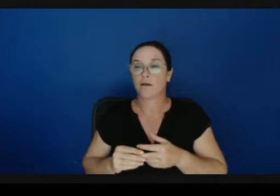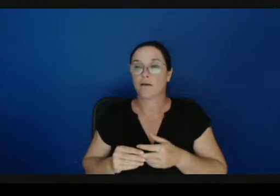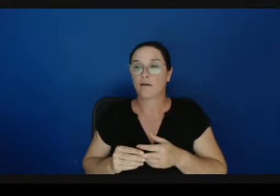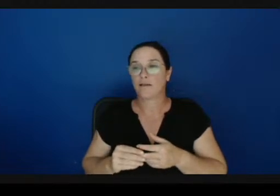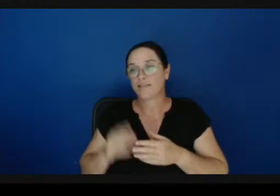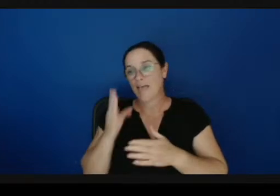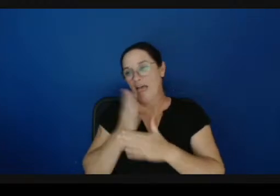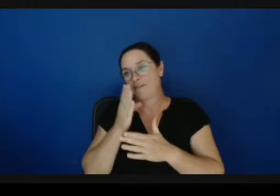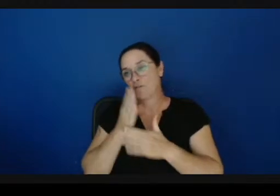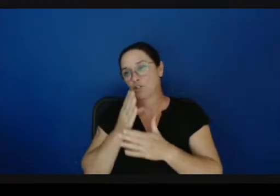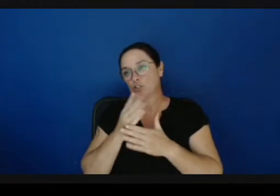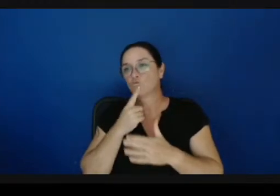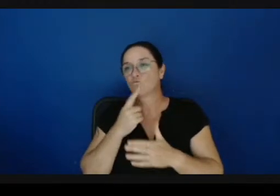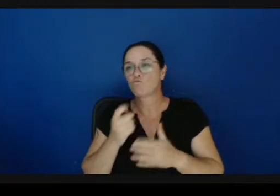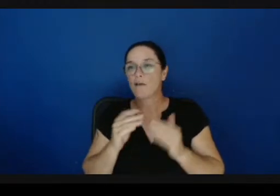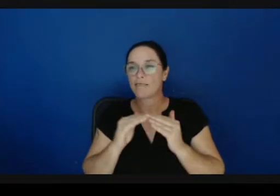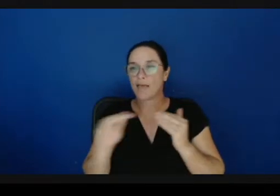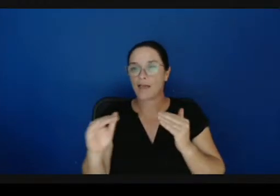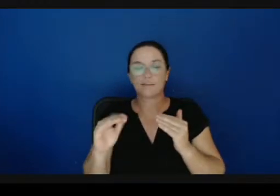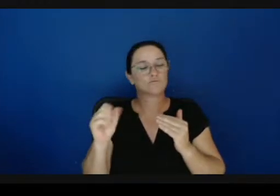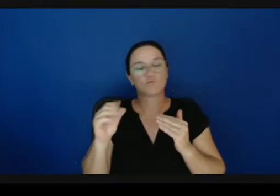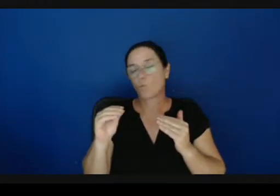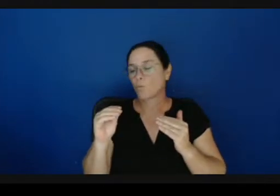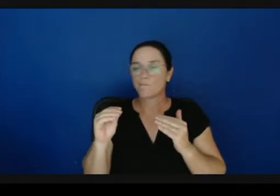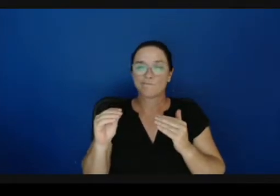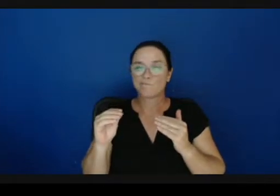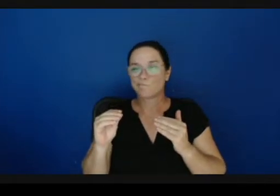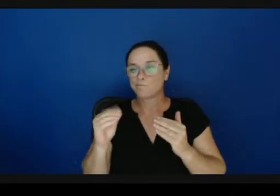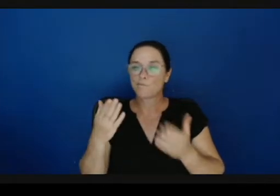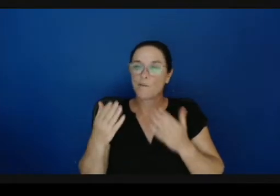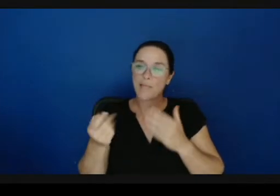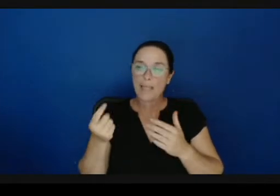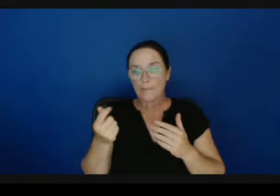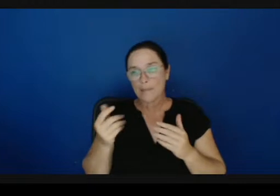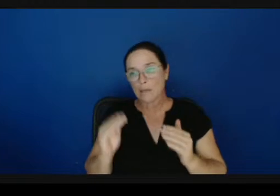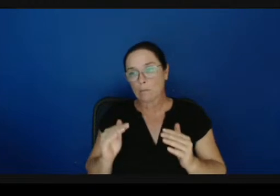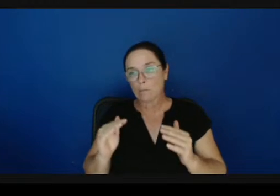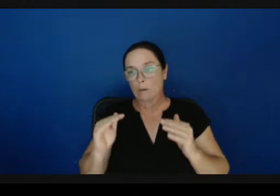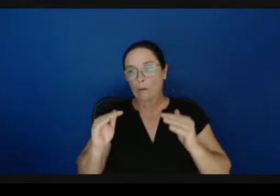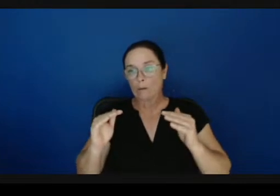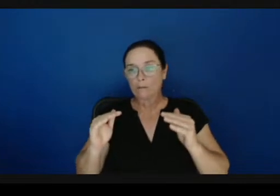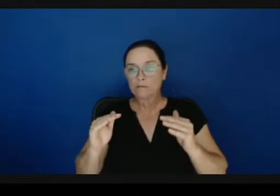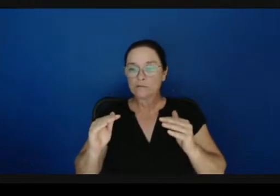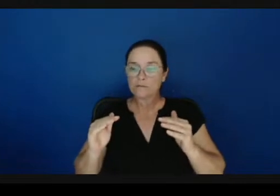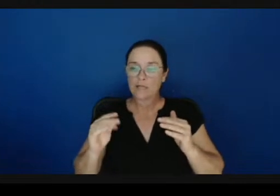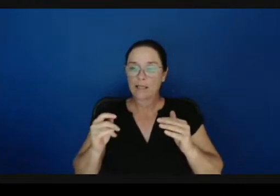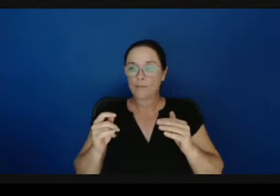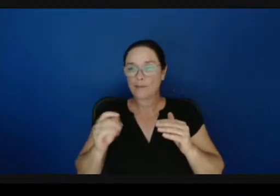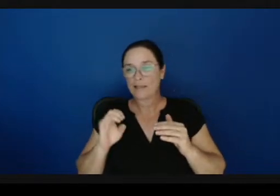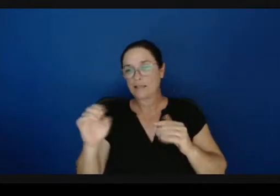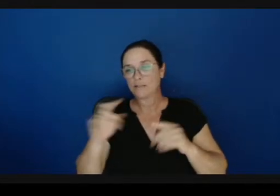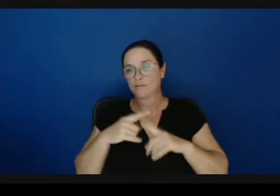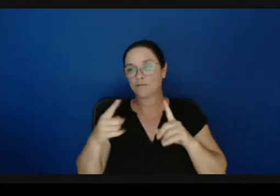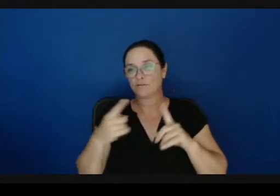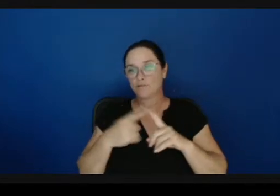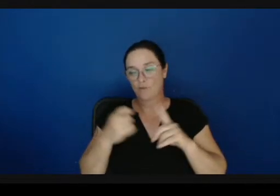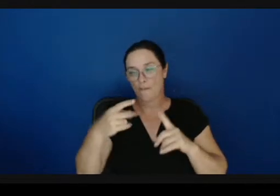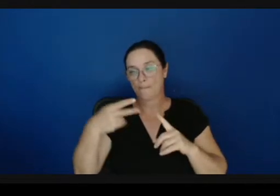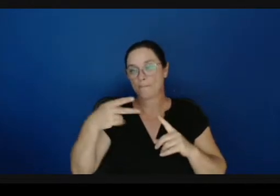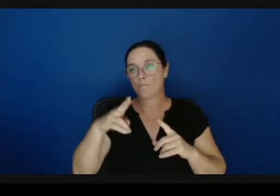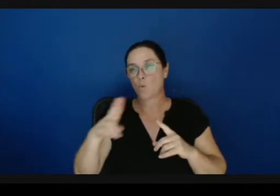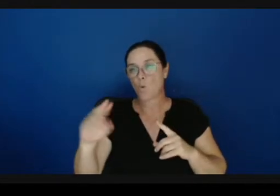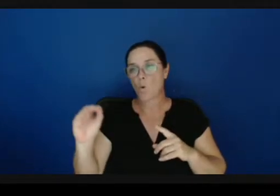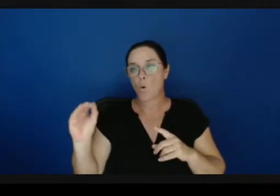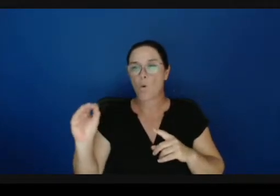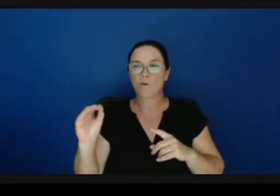is. And so not a whole lot of effect, perhaps a little bit of rising happening east of Pu'o'o, but if so, it's being pushed from the west and it's